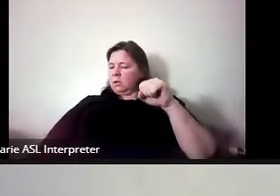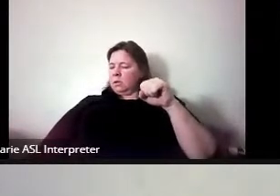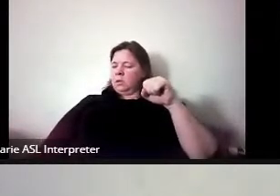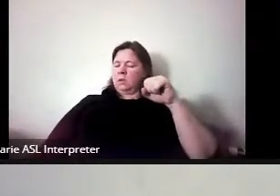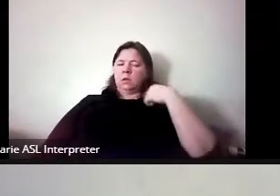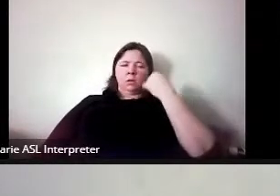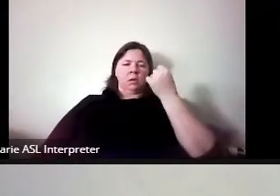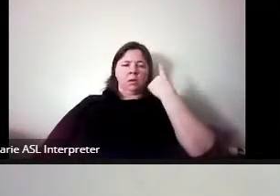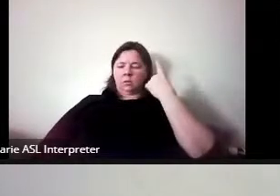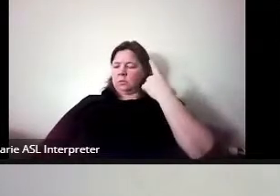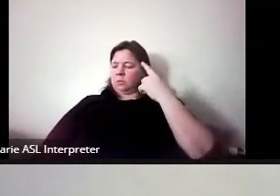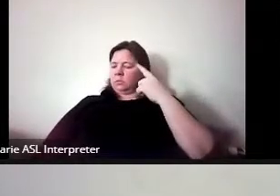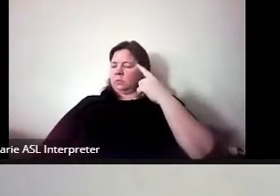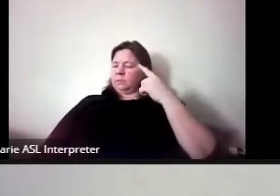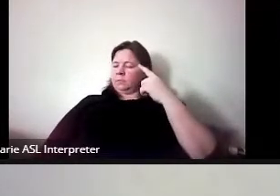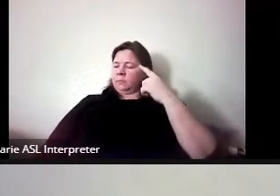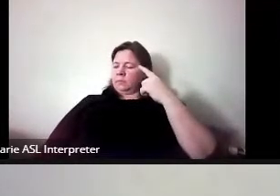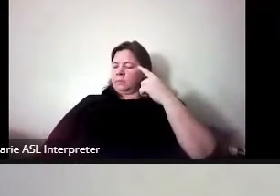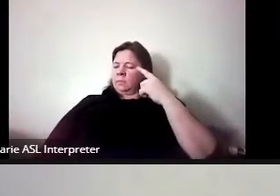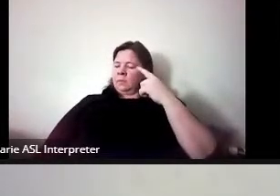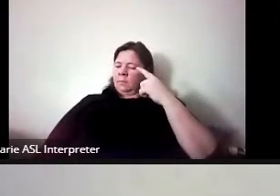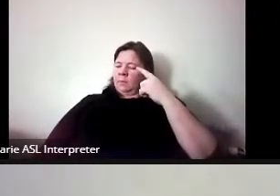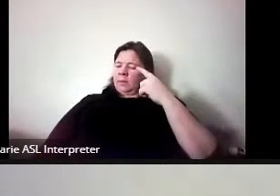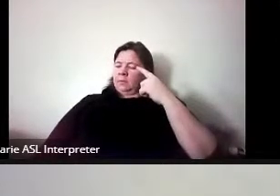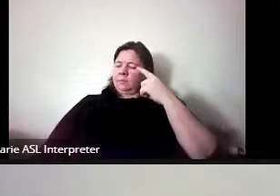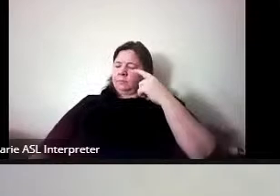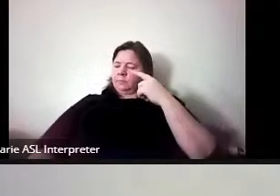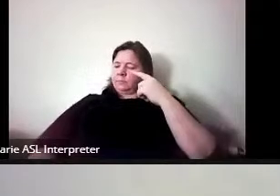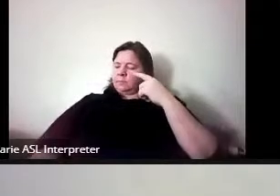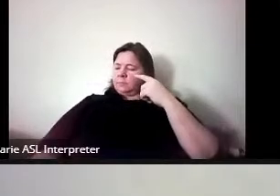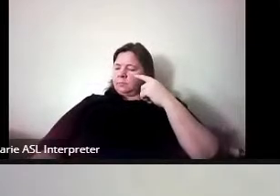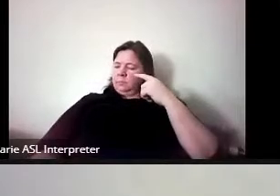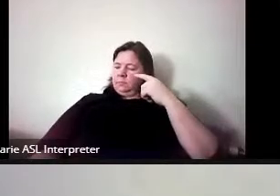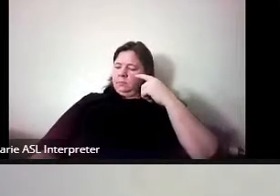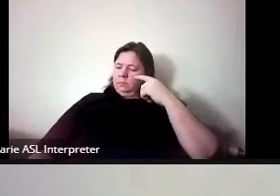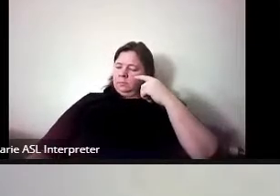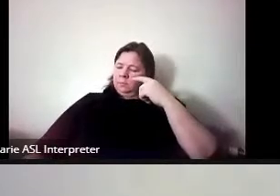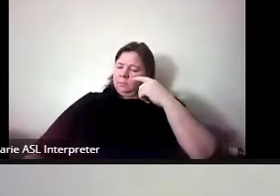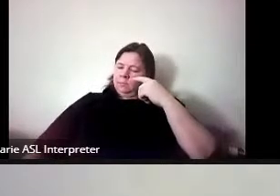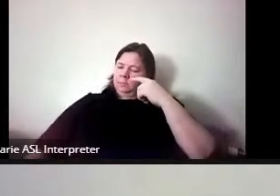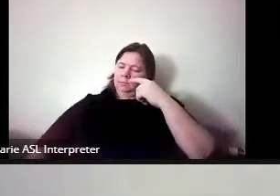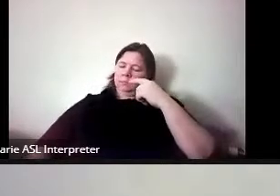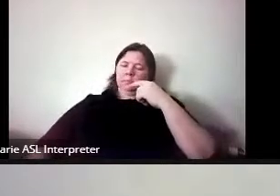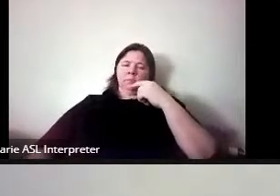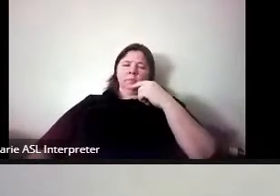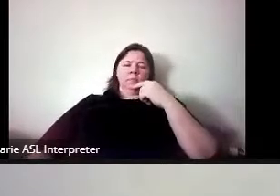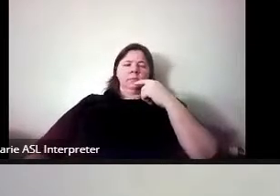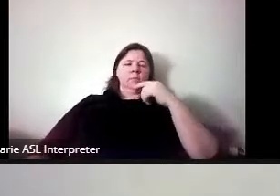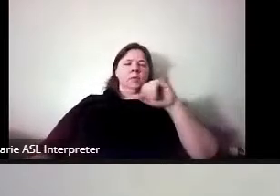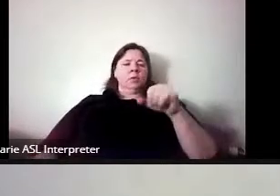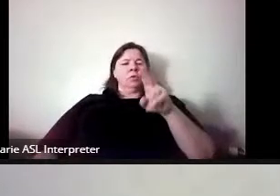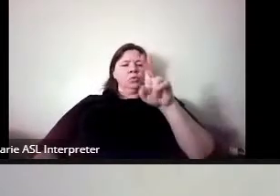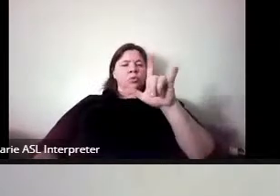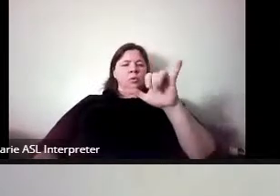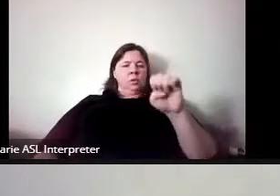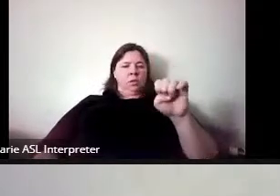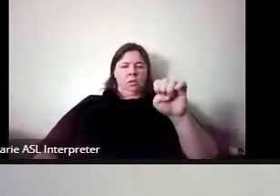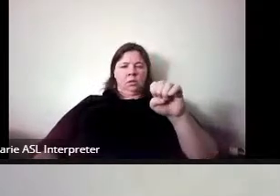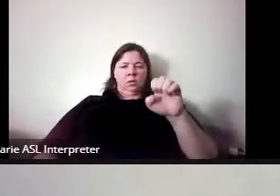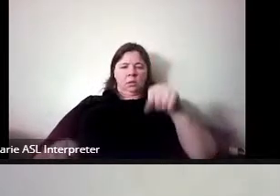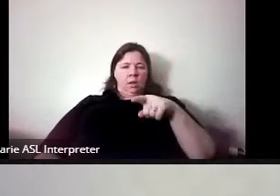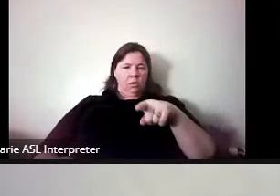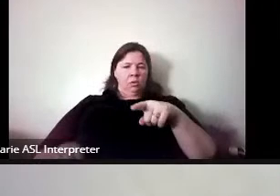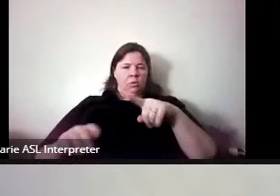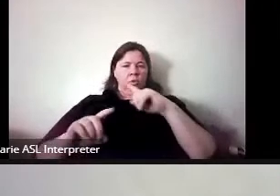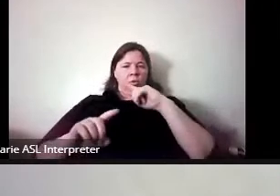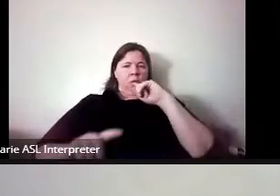Because it does border South Africa, correct? Yes, it's very close to us. Julie, can you please